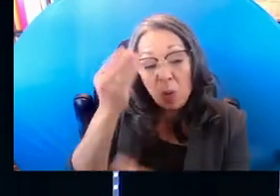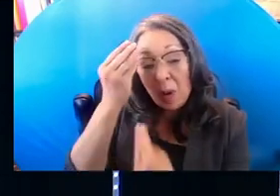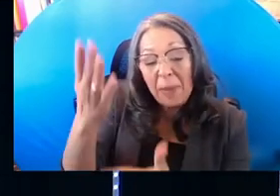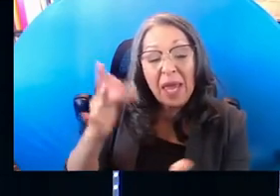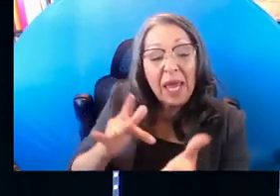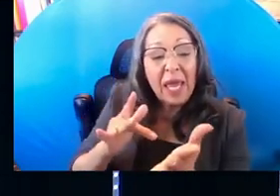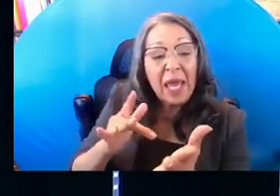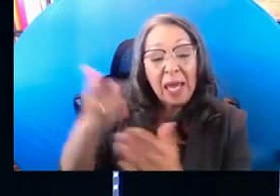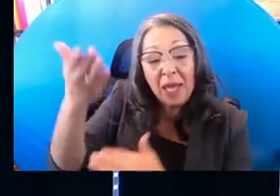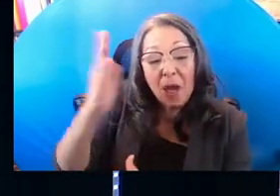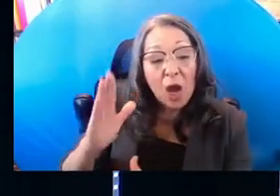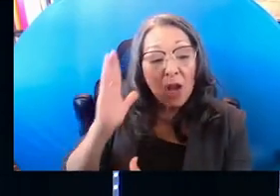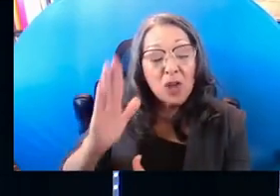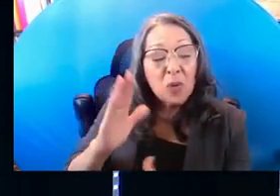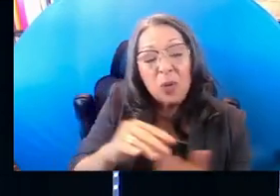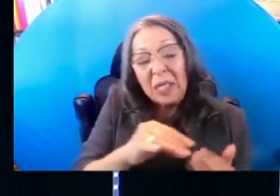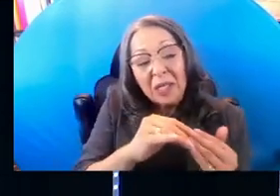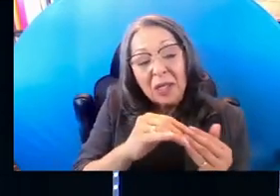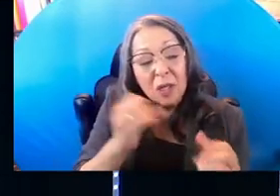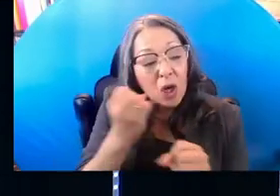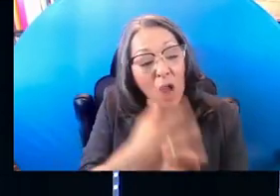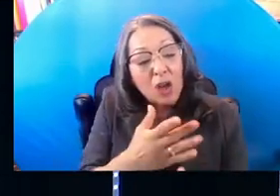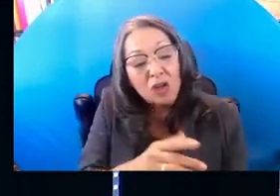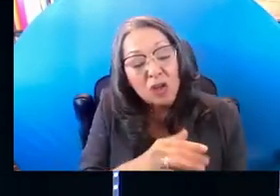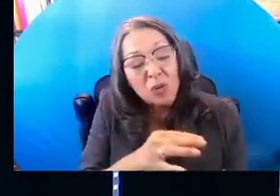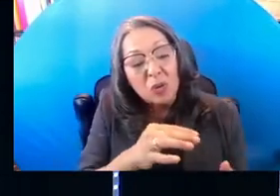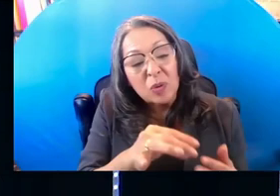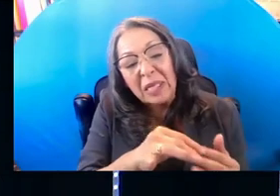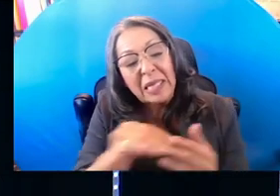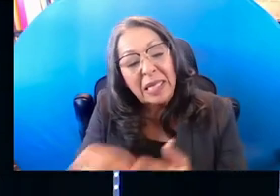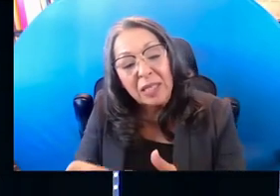You see that his little, how he works?